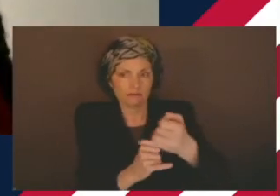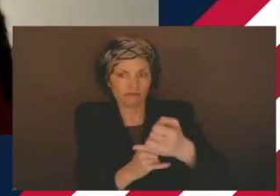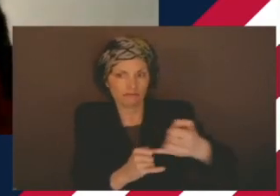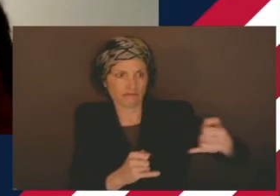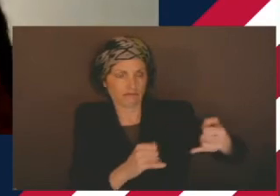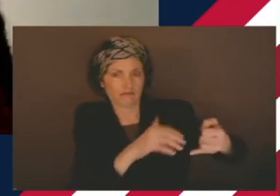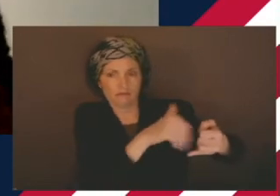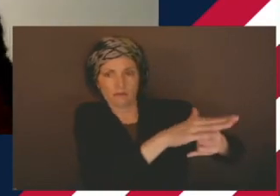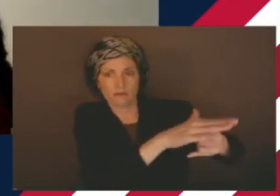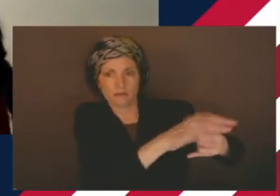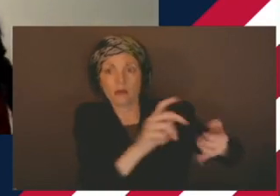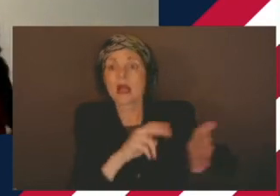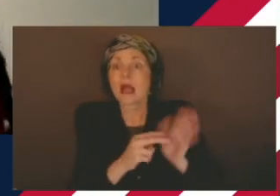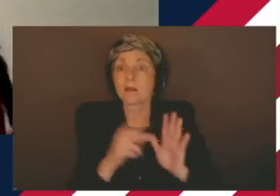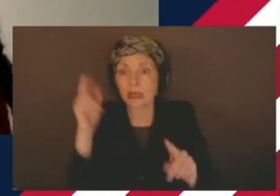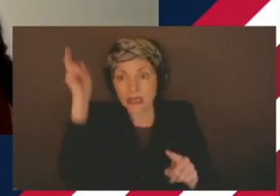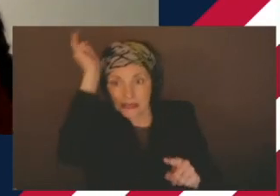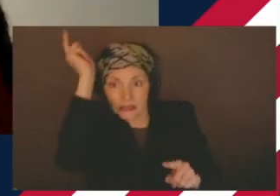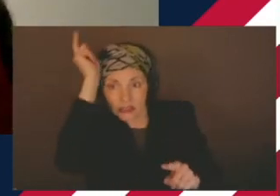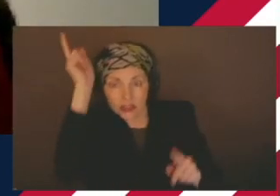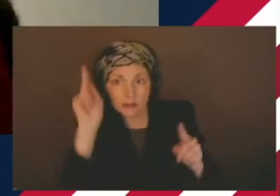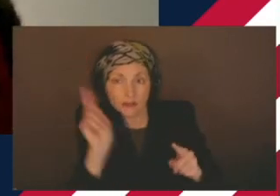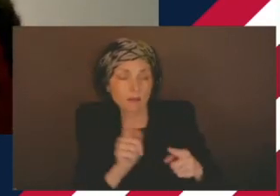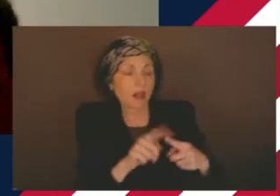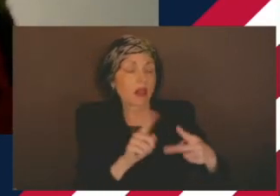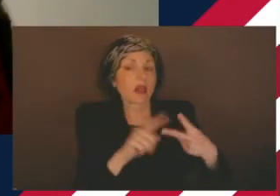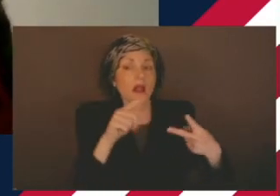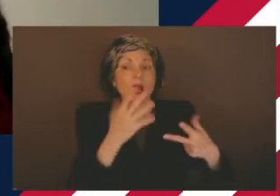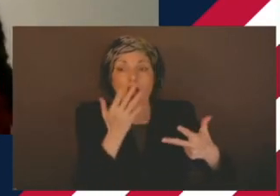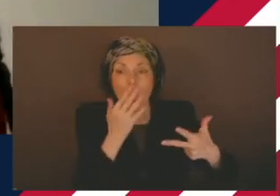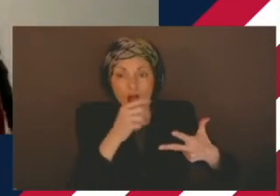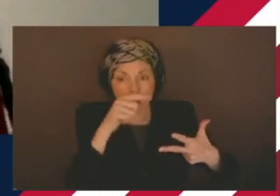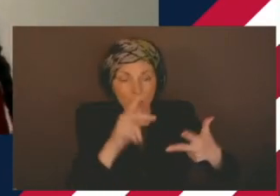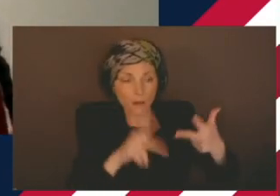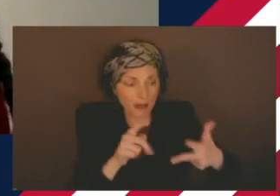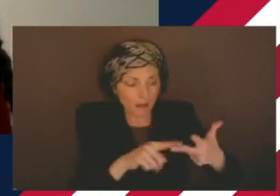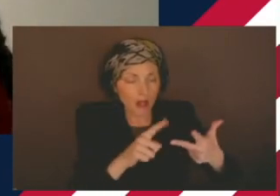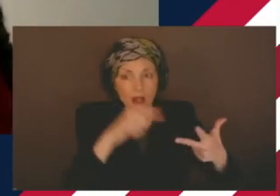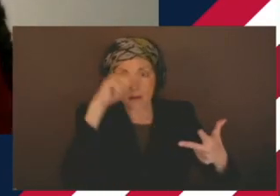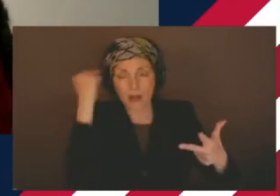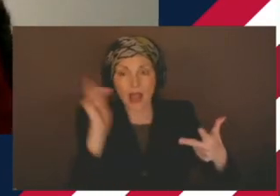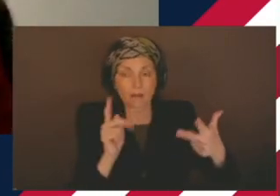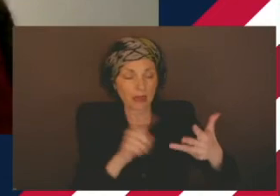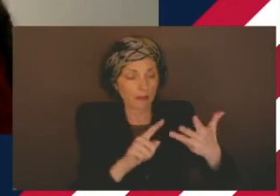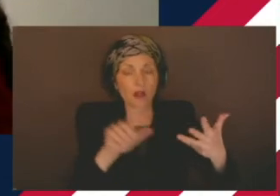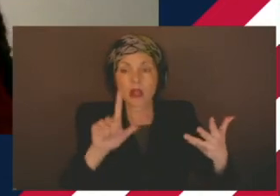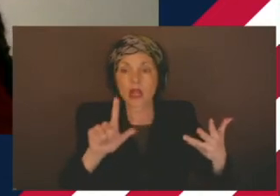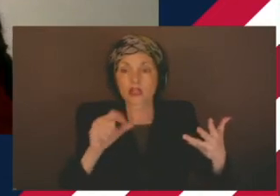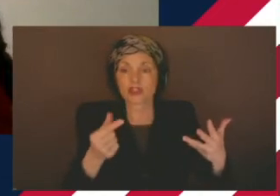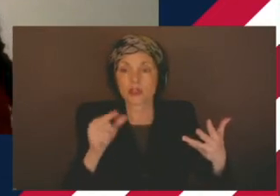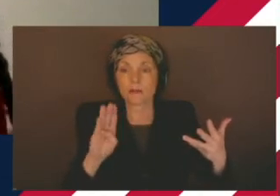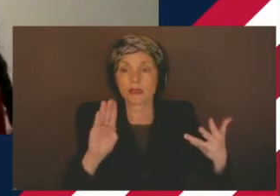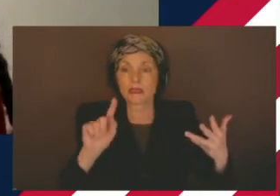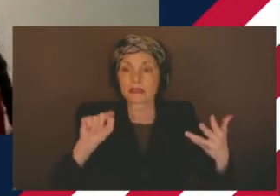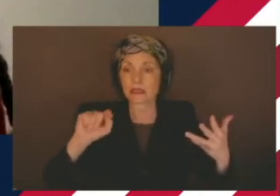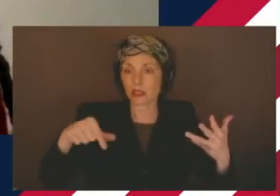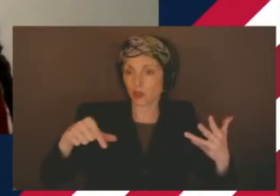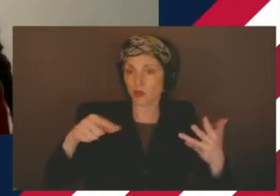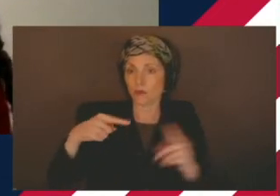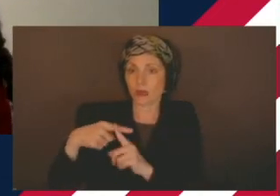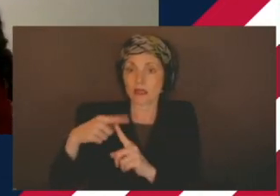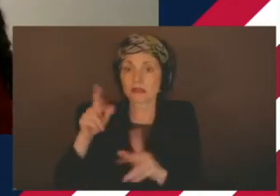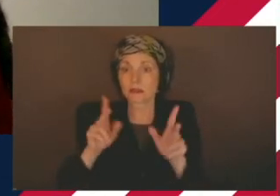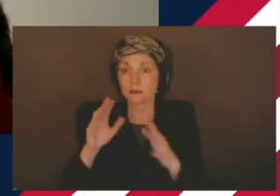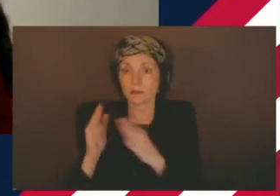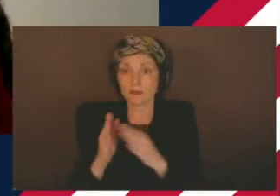Indigenous people, people of color, Black people, people in the LGBTQ+ community. So that is how we start this change, with actually listening to